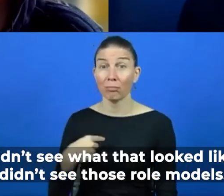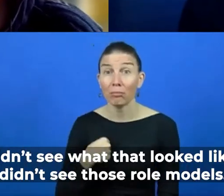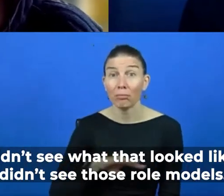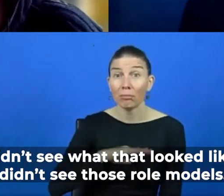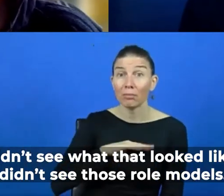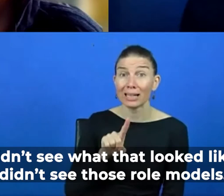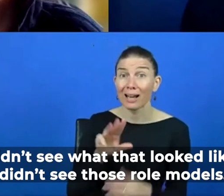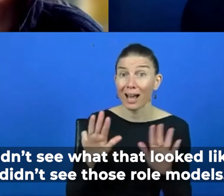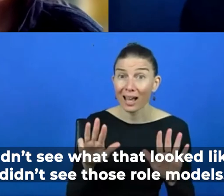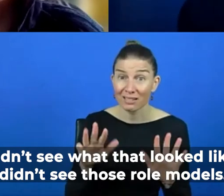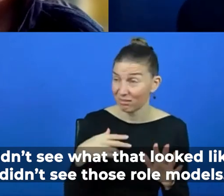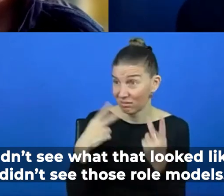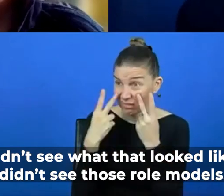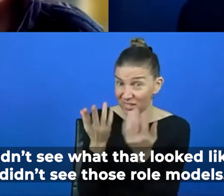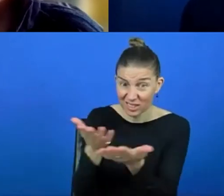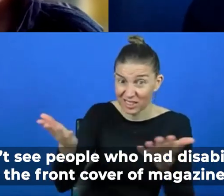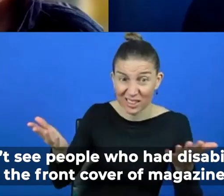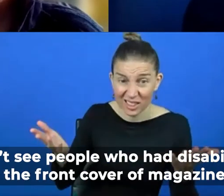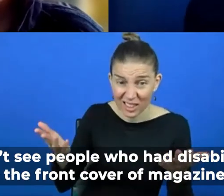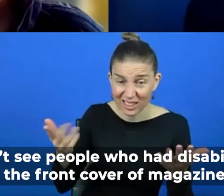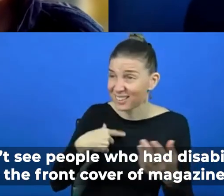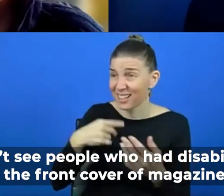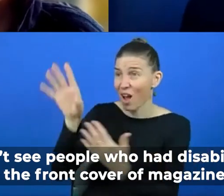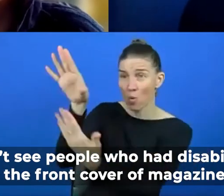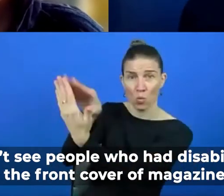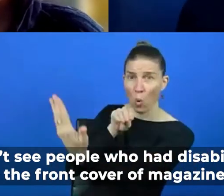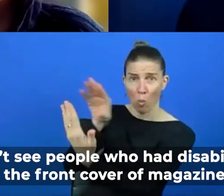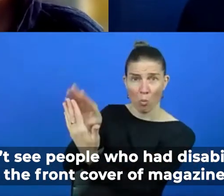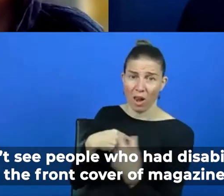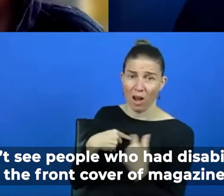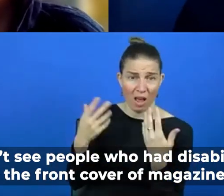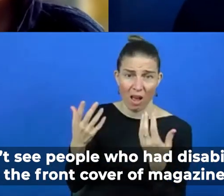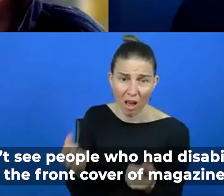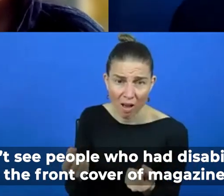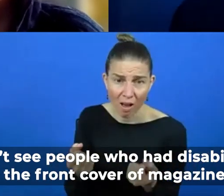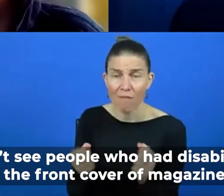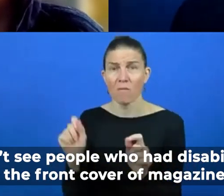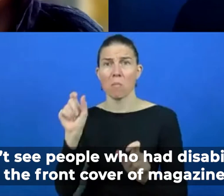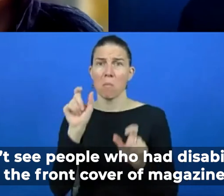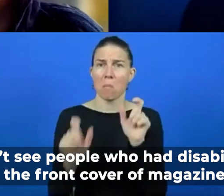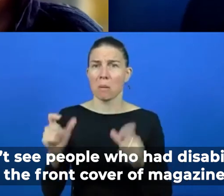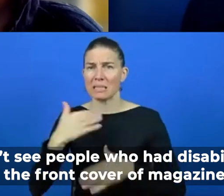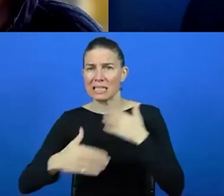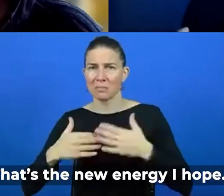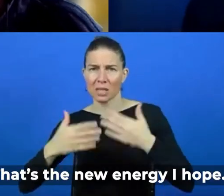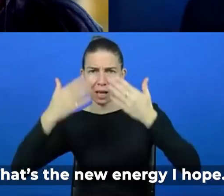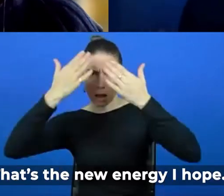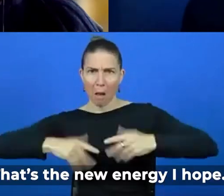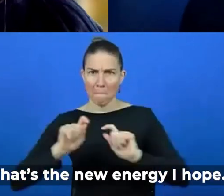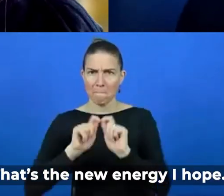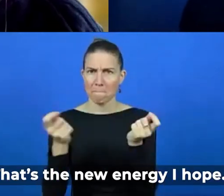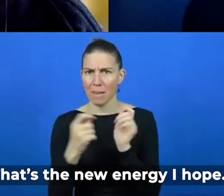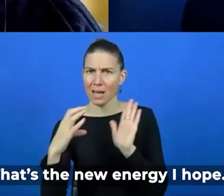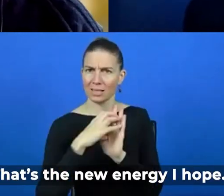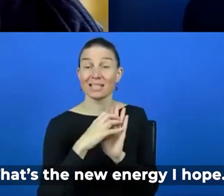see what that looked like. I didn't see those role models. I didn't see people who had disabilities on the front cover of magazines, and that's the